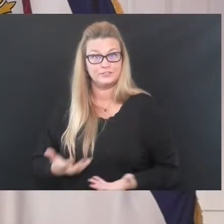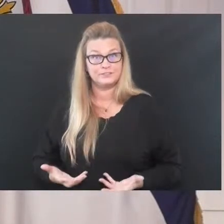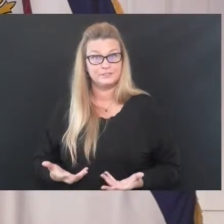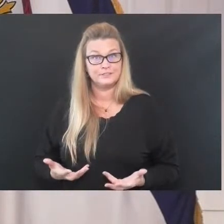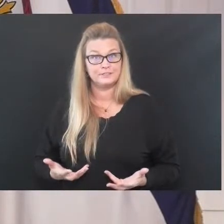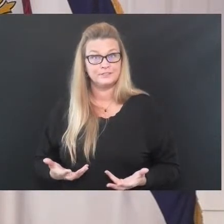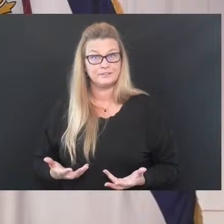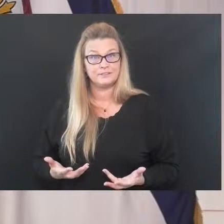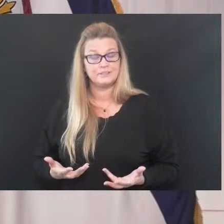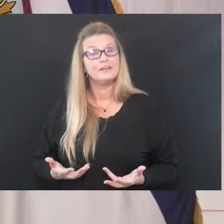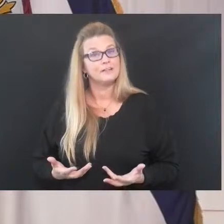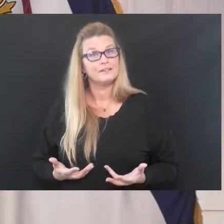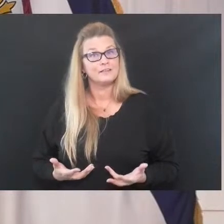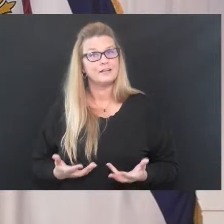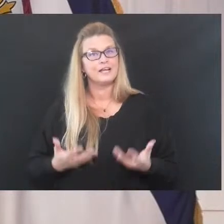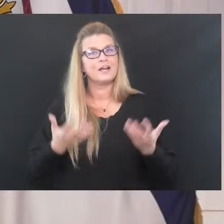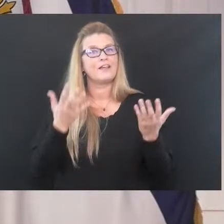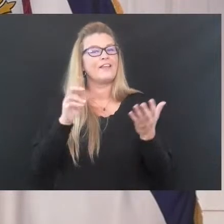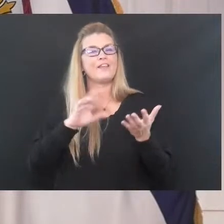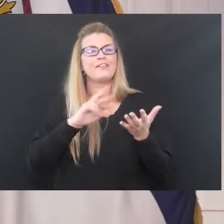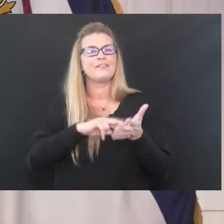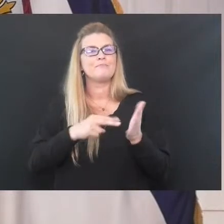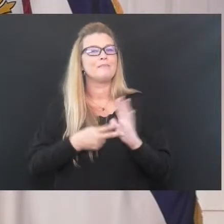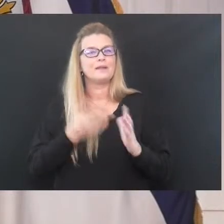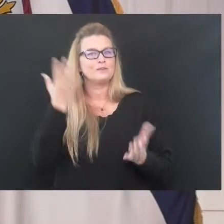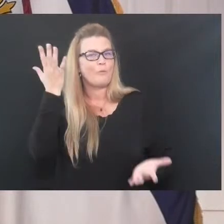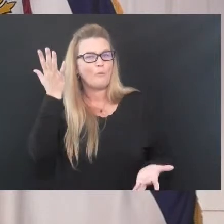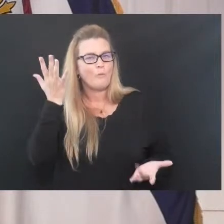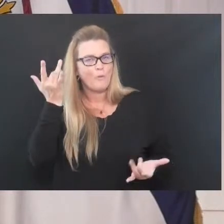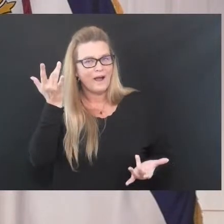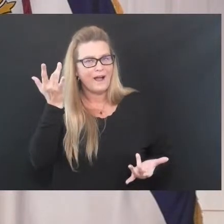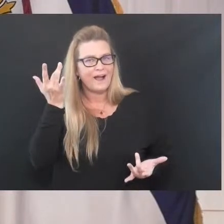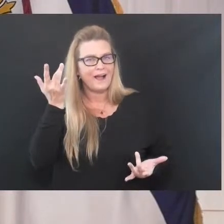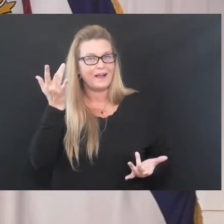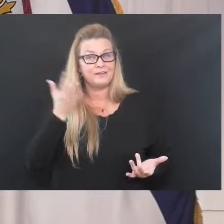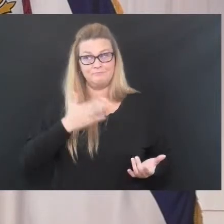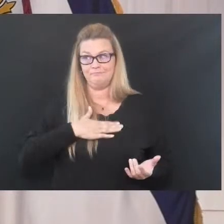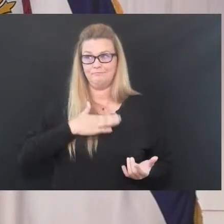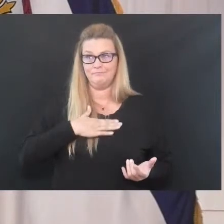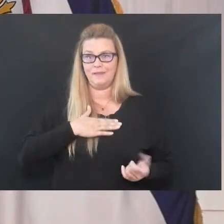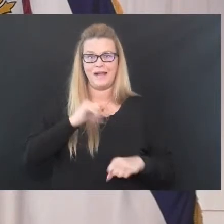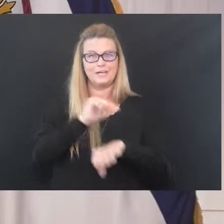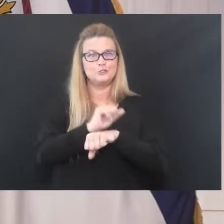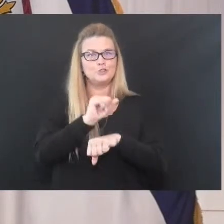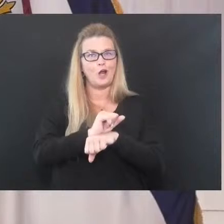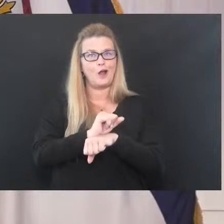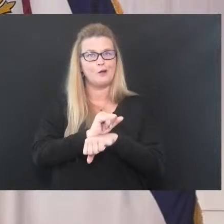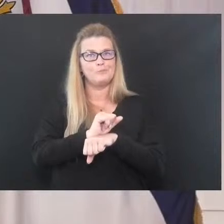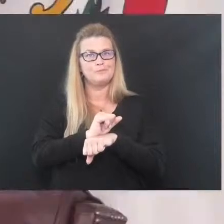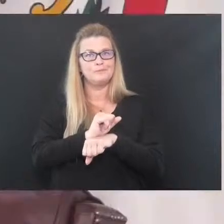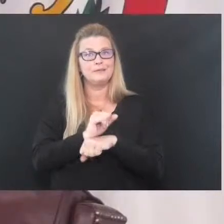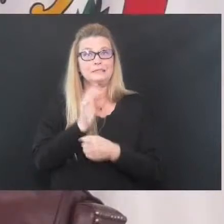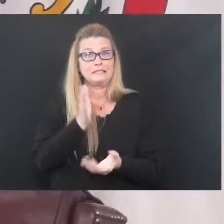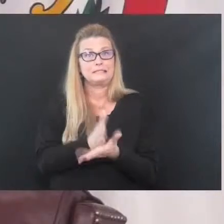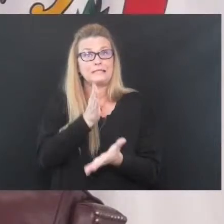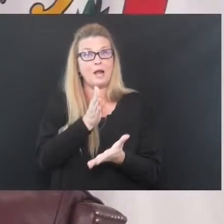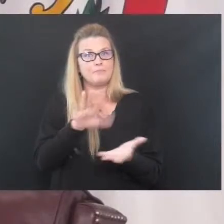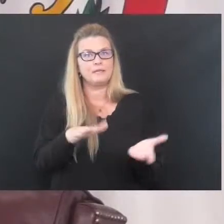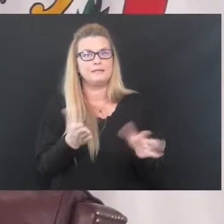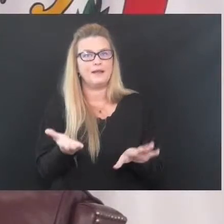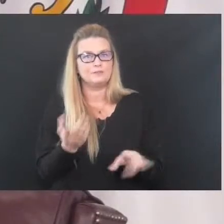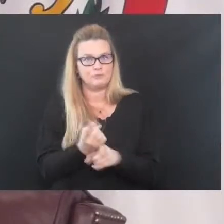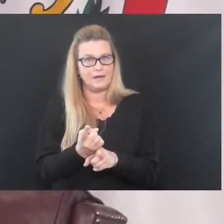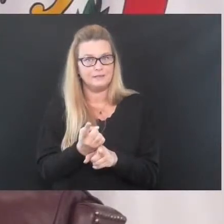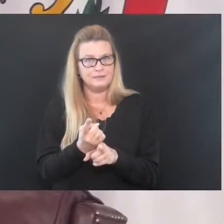vaccinated, explain this to me. Is my job not to stop the deaths? Is my